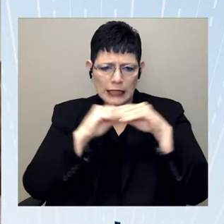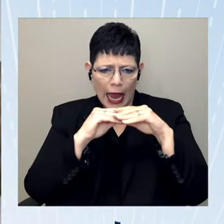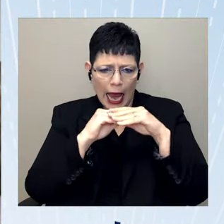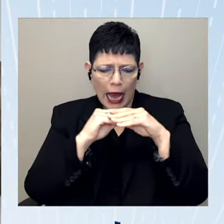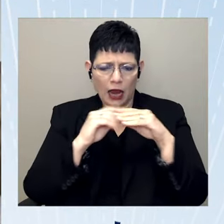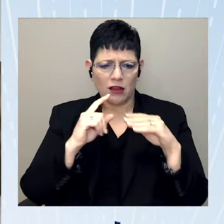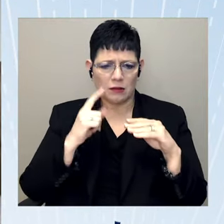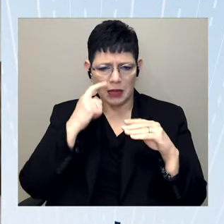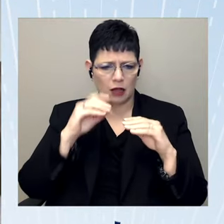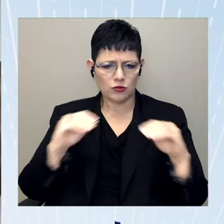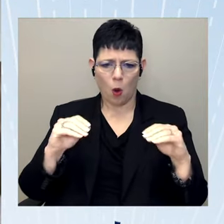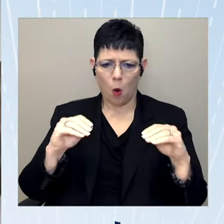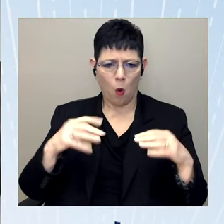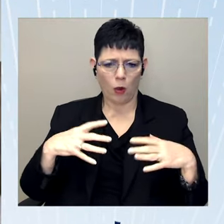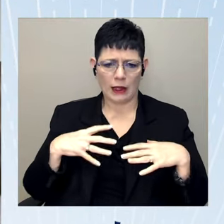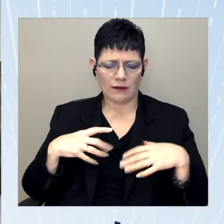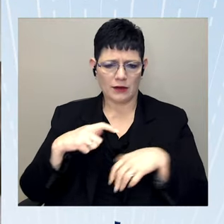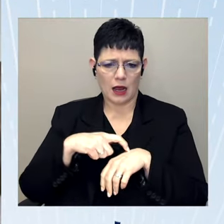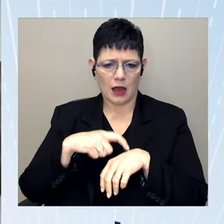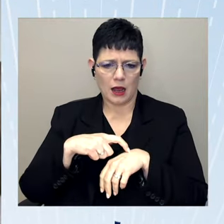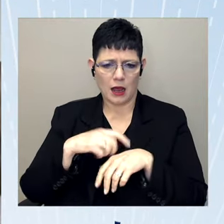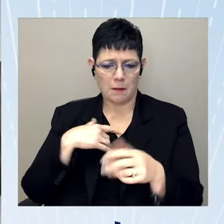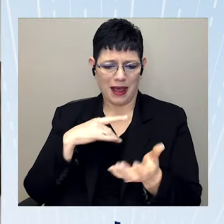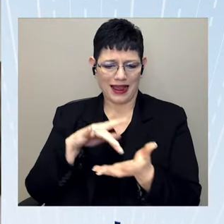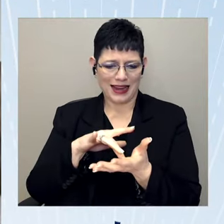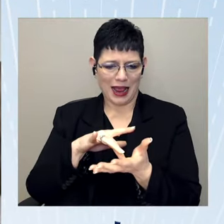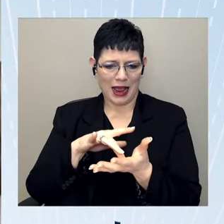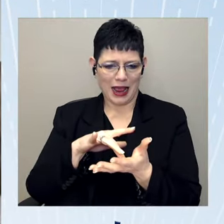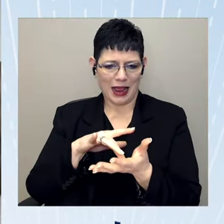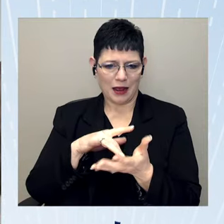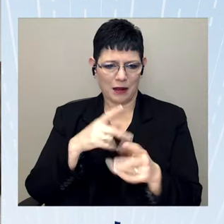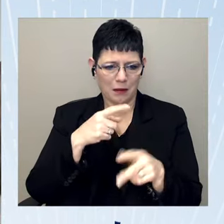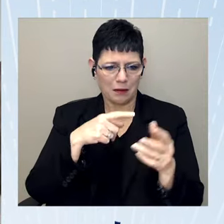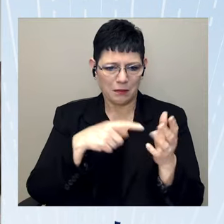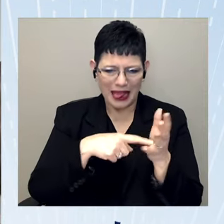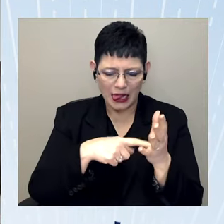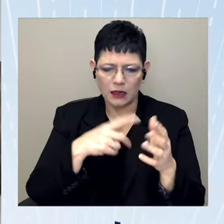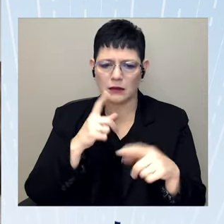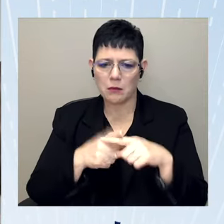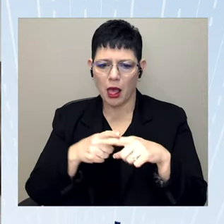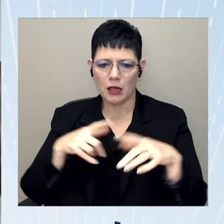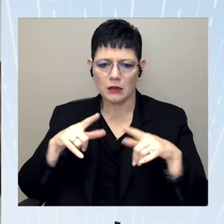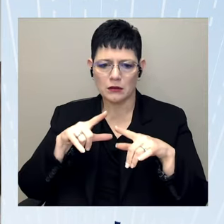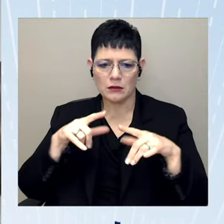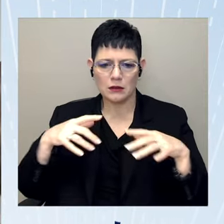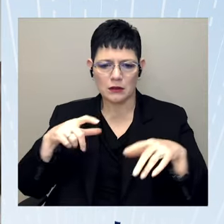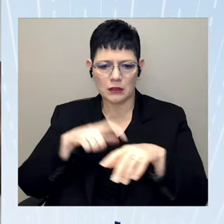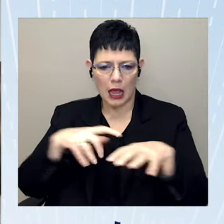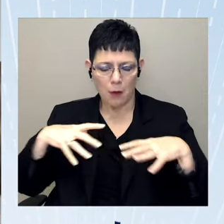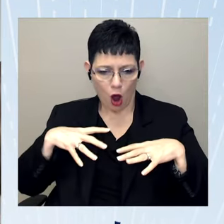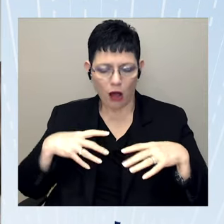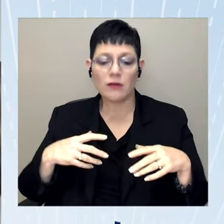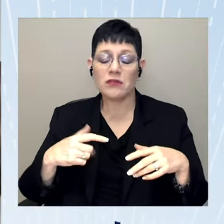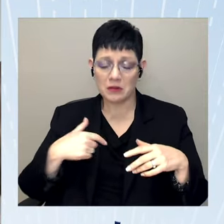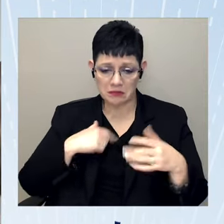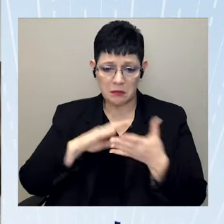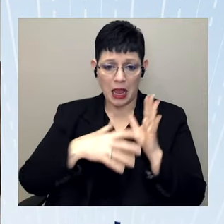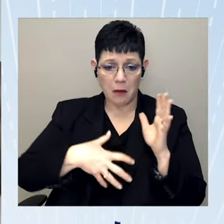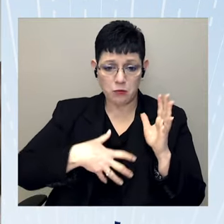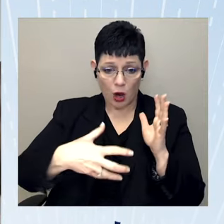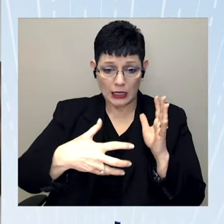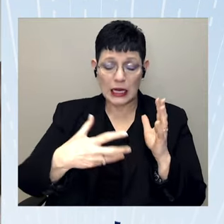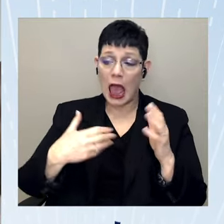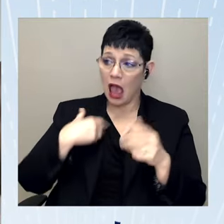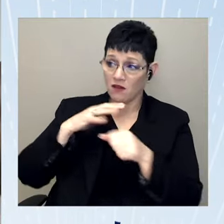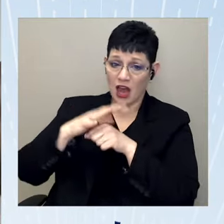our medical bills and my time off from work. We were pregnant and on track with our financial plan when all of a sudden